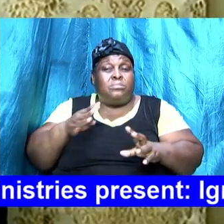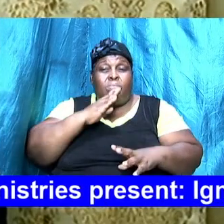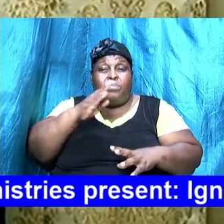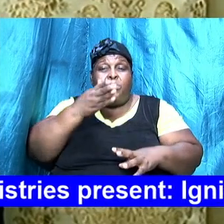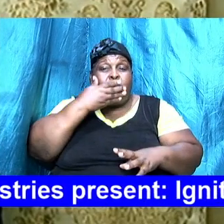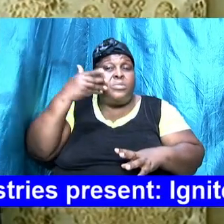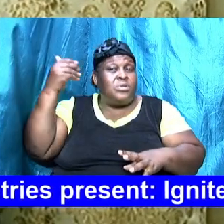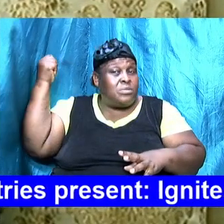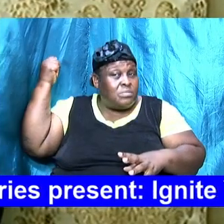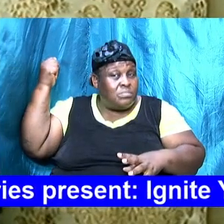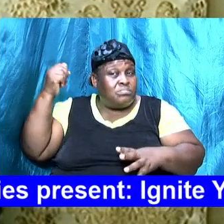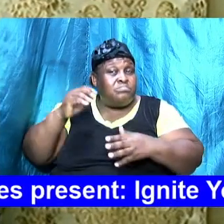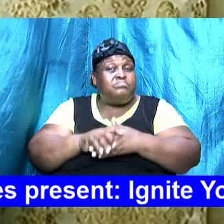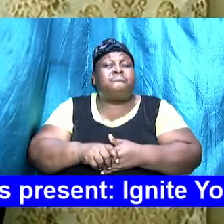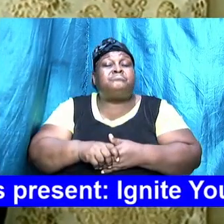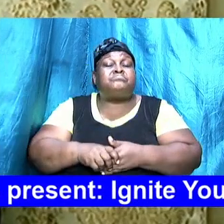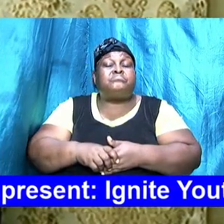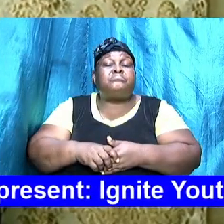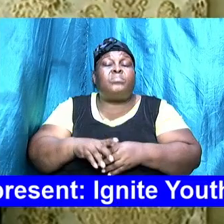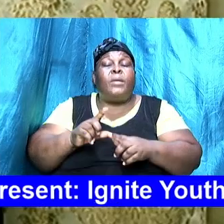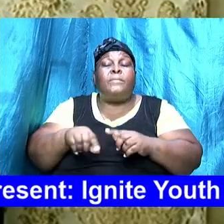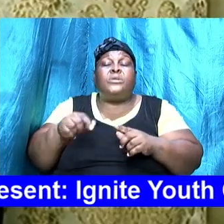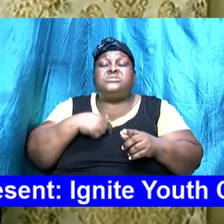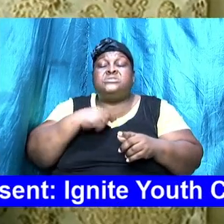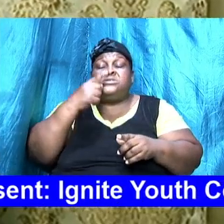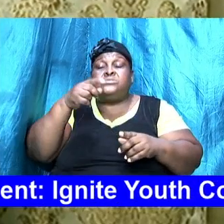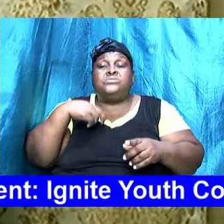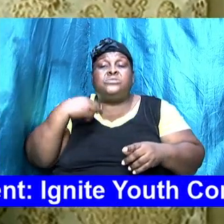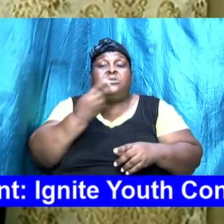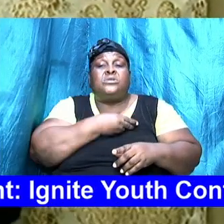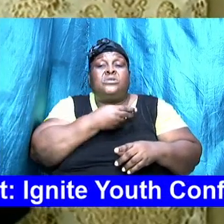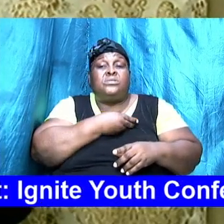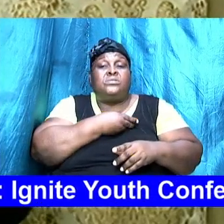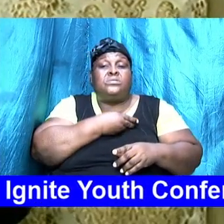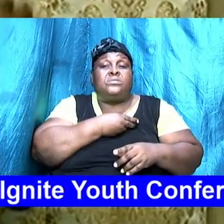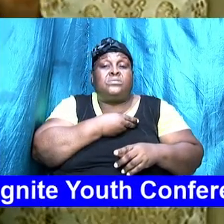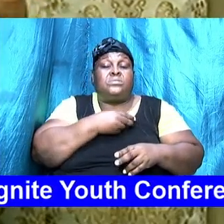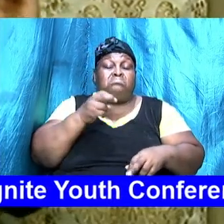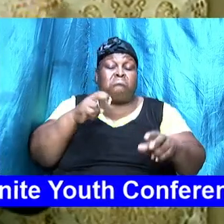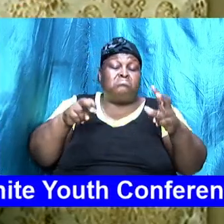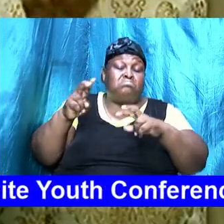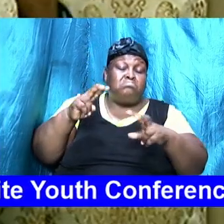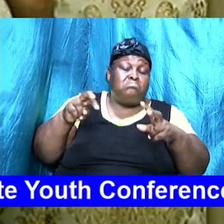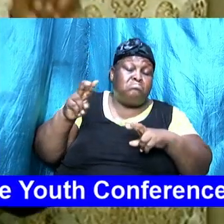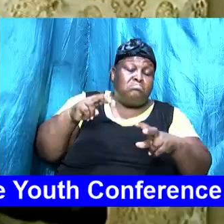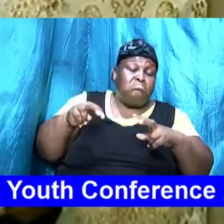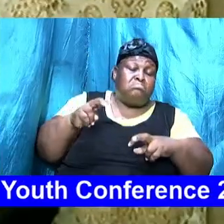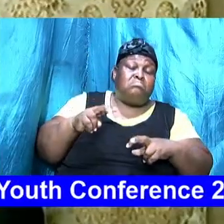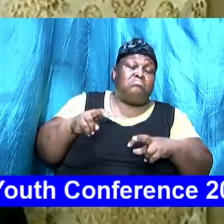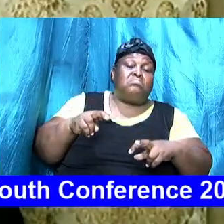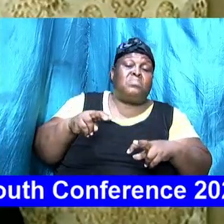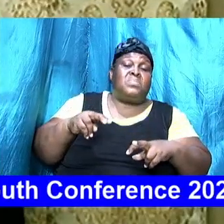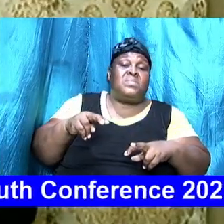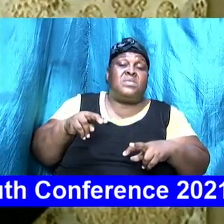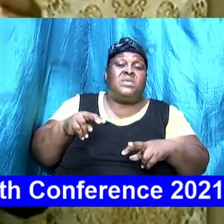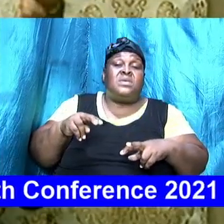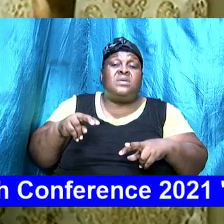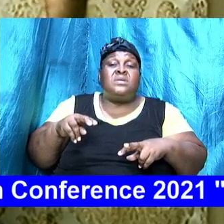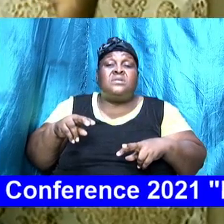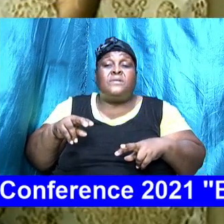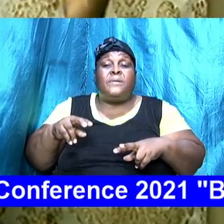It can. What I'm saying to us, the research, the statistics have shown,